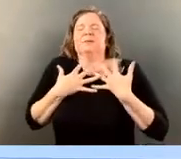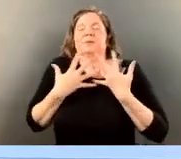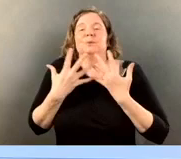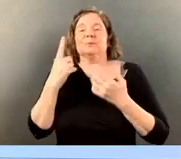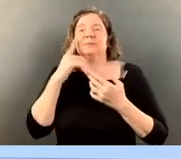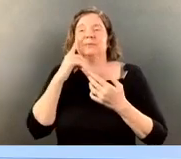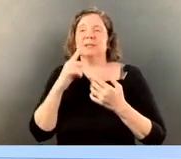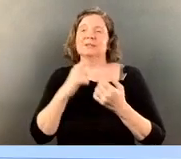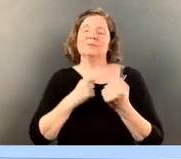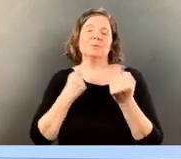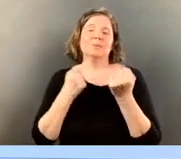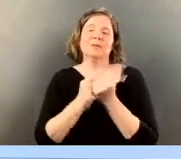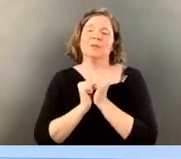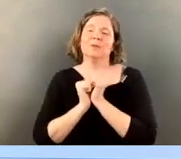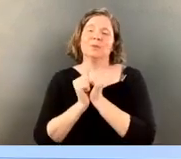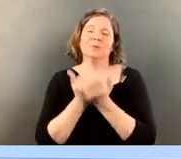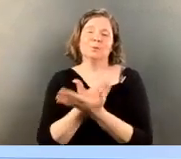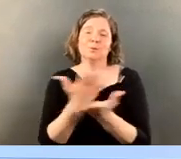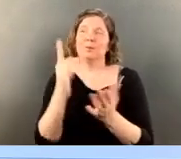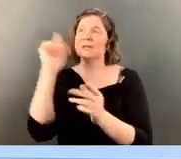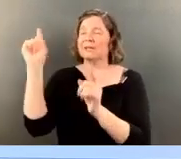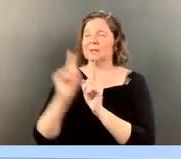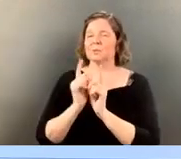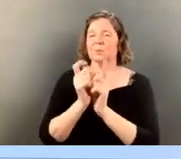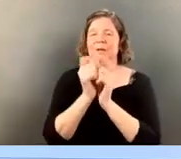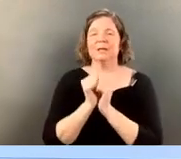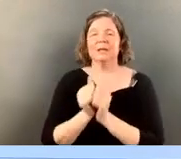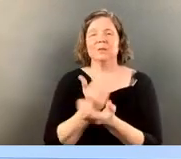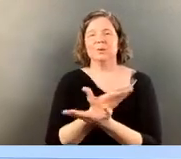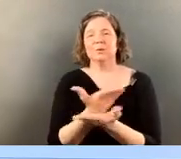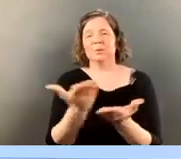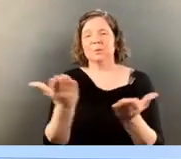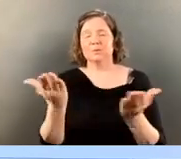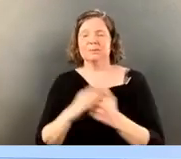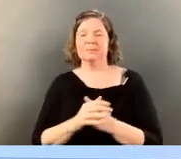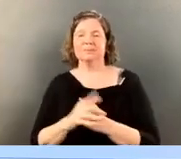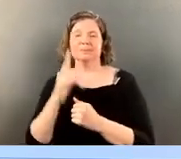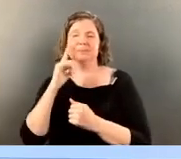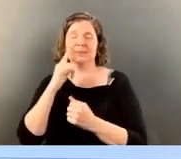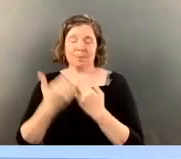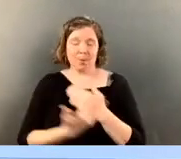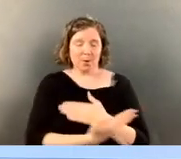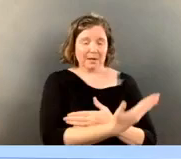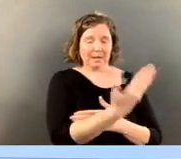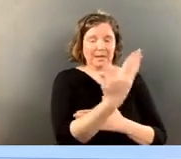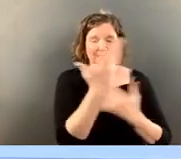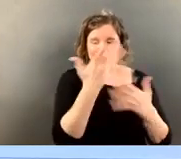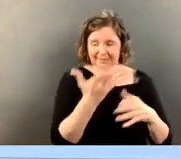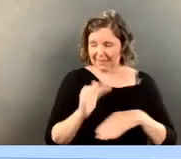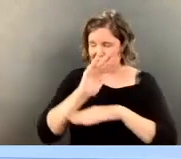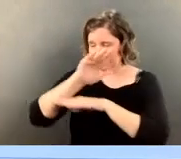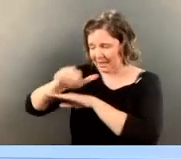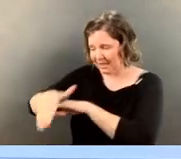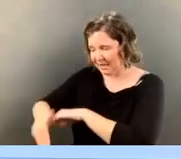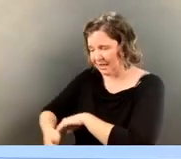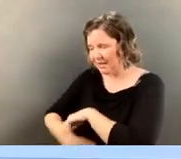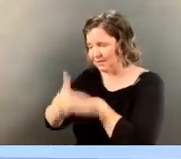you, he is with you, he is with you in the morning, in